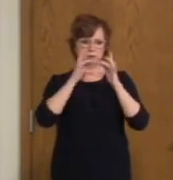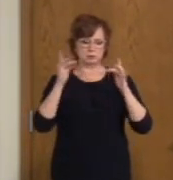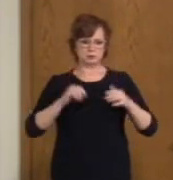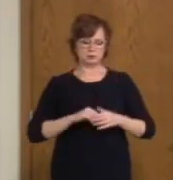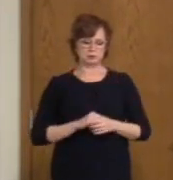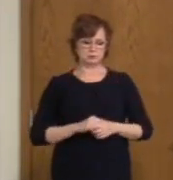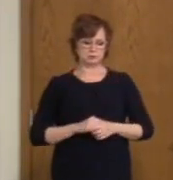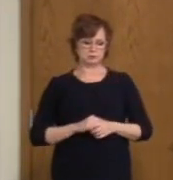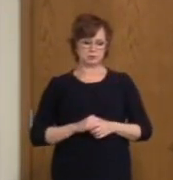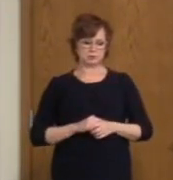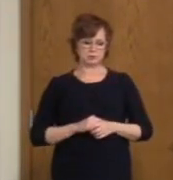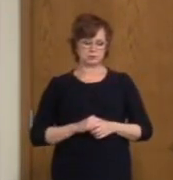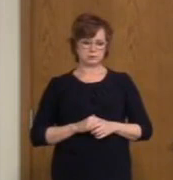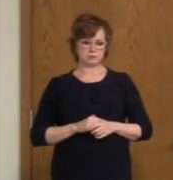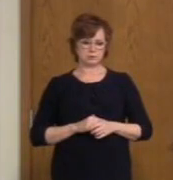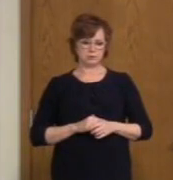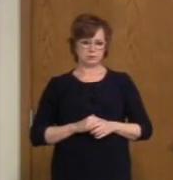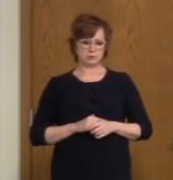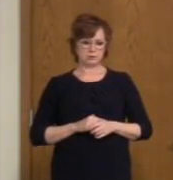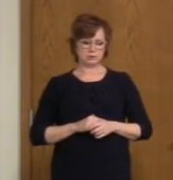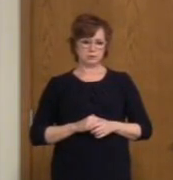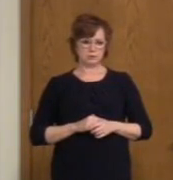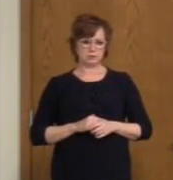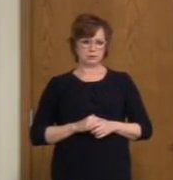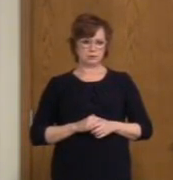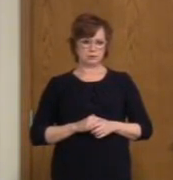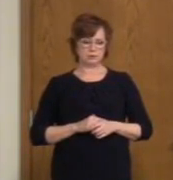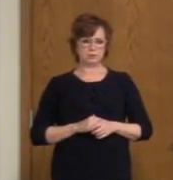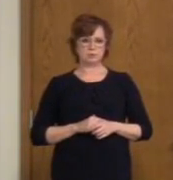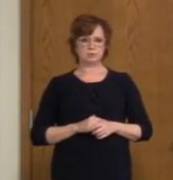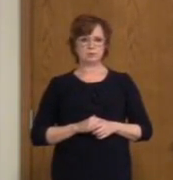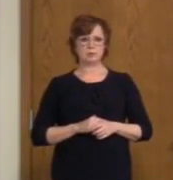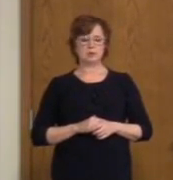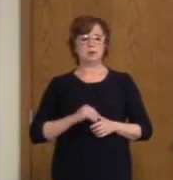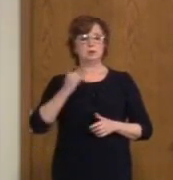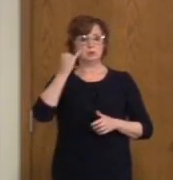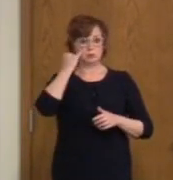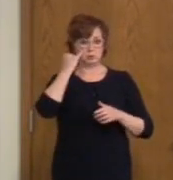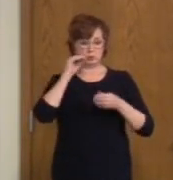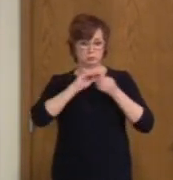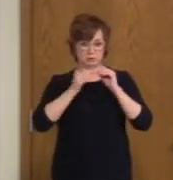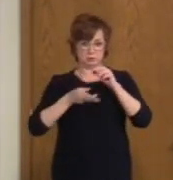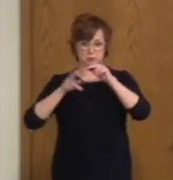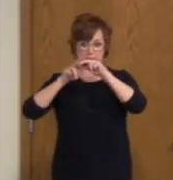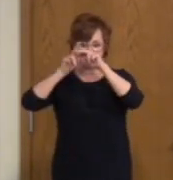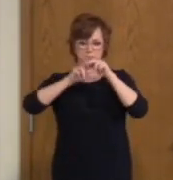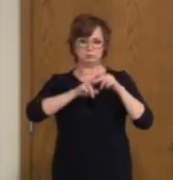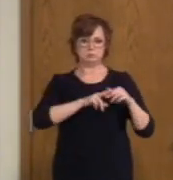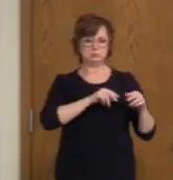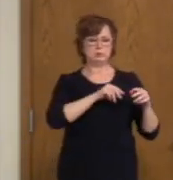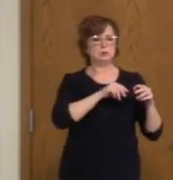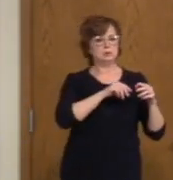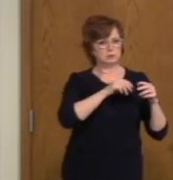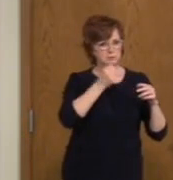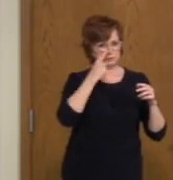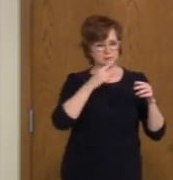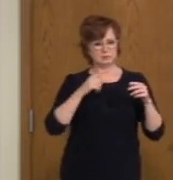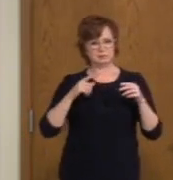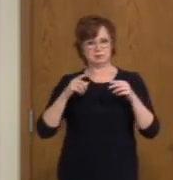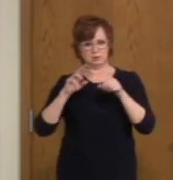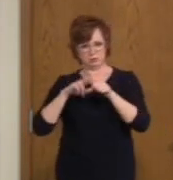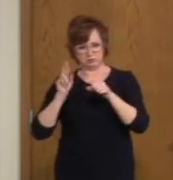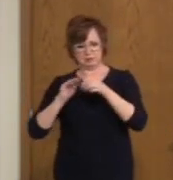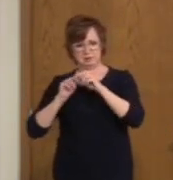here in the province and can rely on when we see, in many cases, cases going down in virtually all regions of the